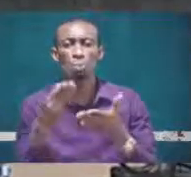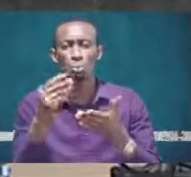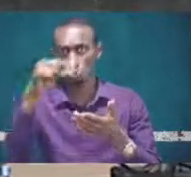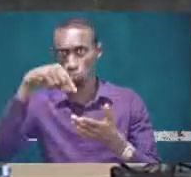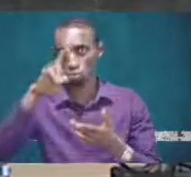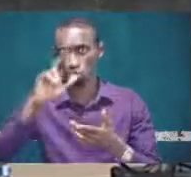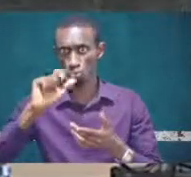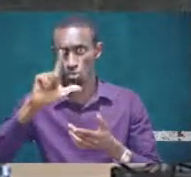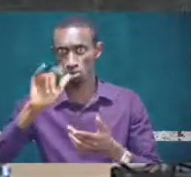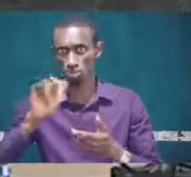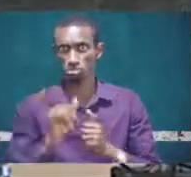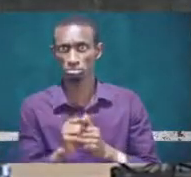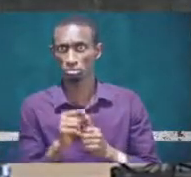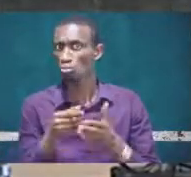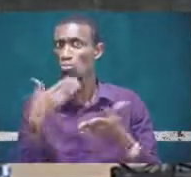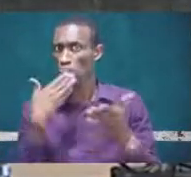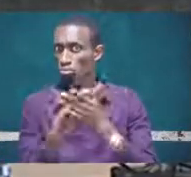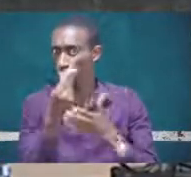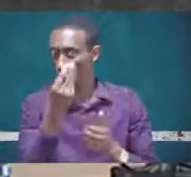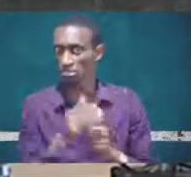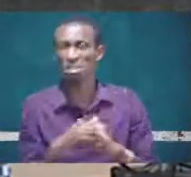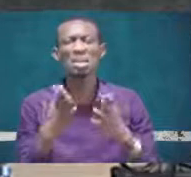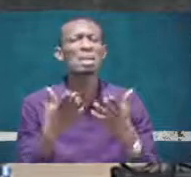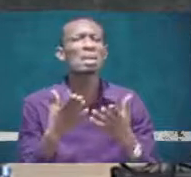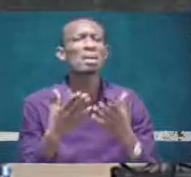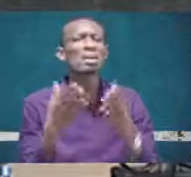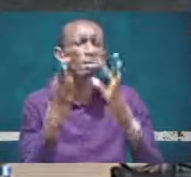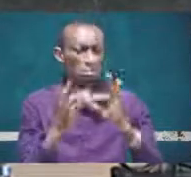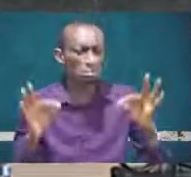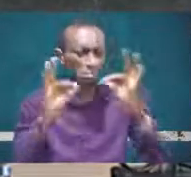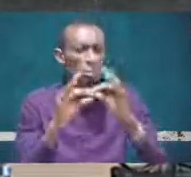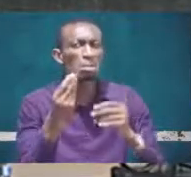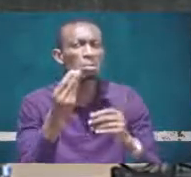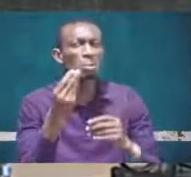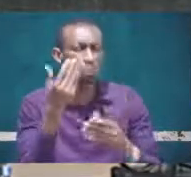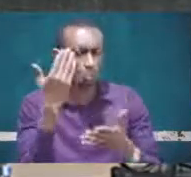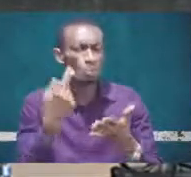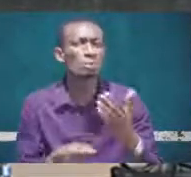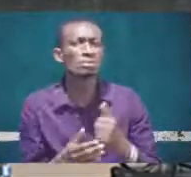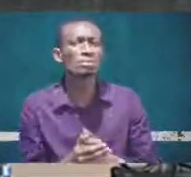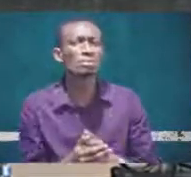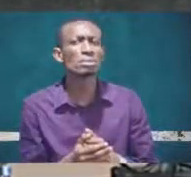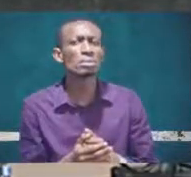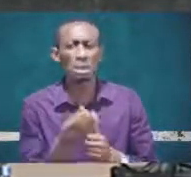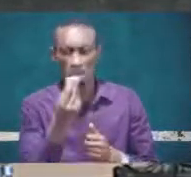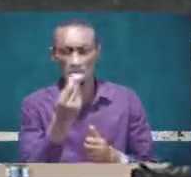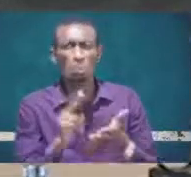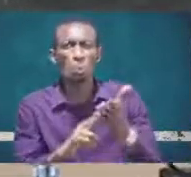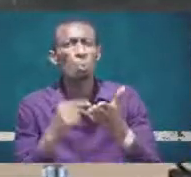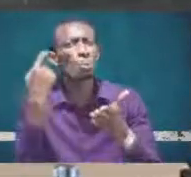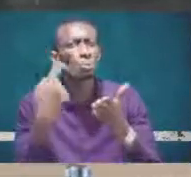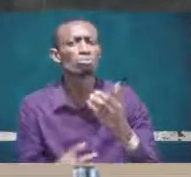are the functions of money, or what is the importance of money, or what is money used